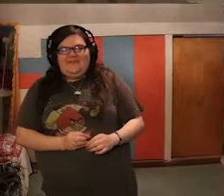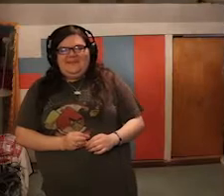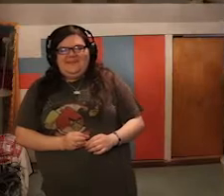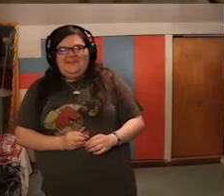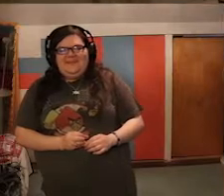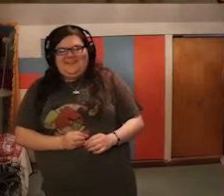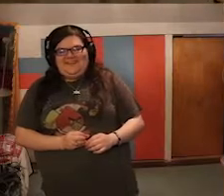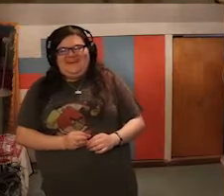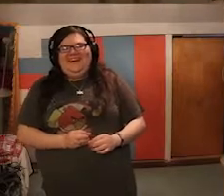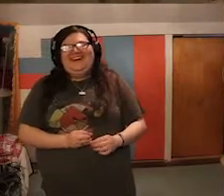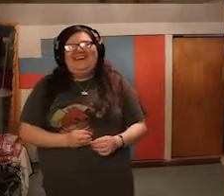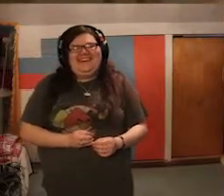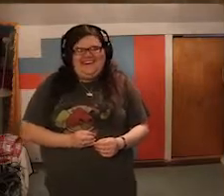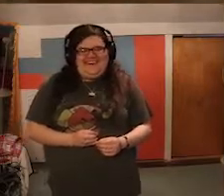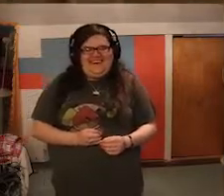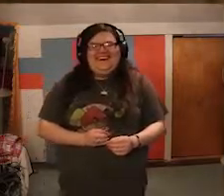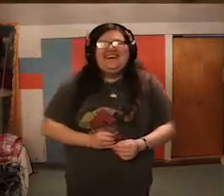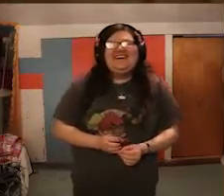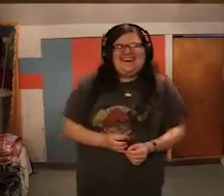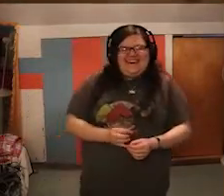Don't ever call me ma'am again. Don't yes, I? Ma'am. Yes,